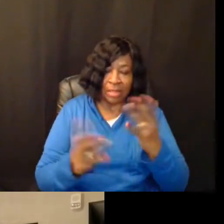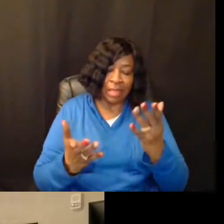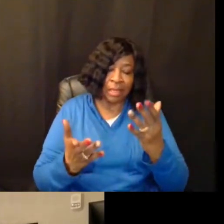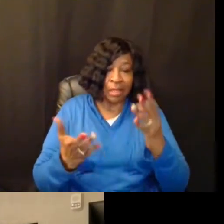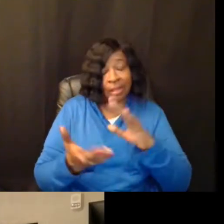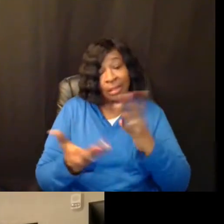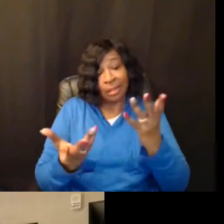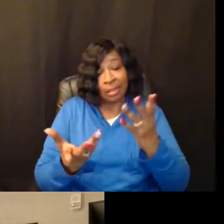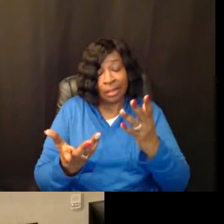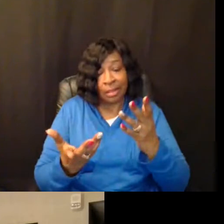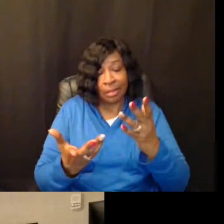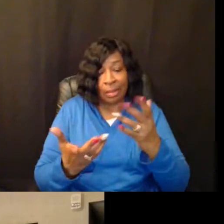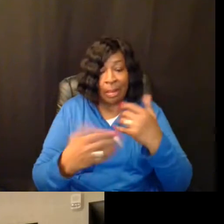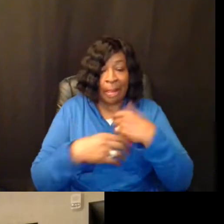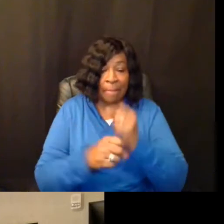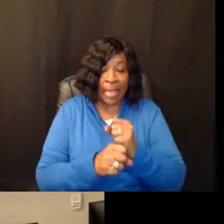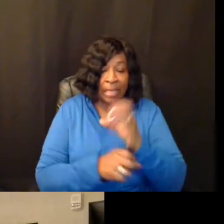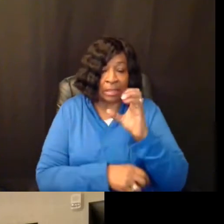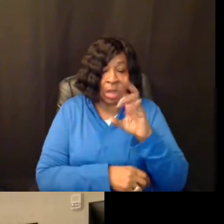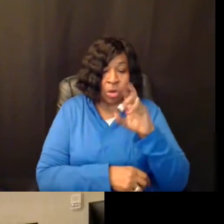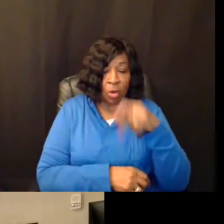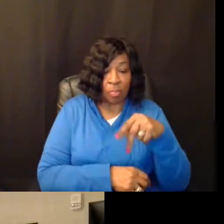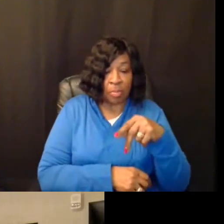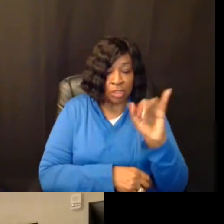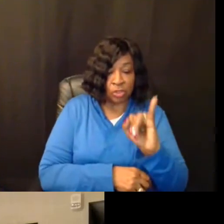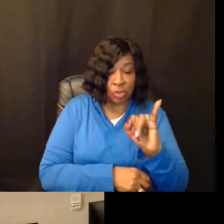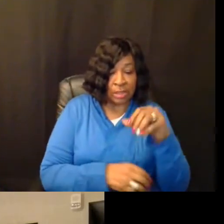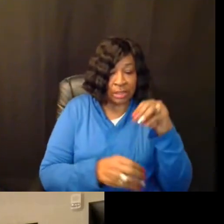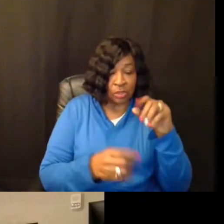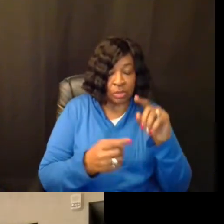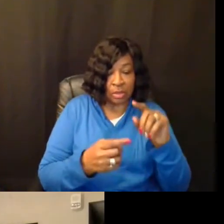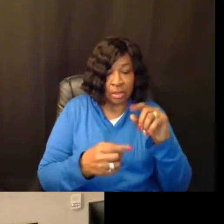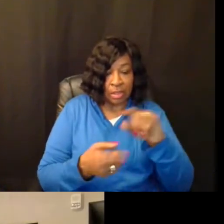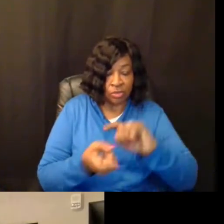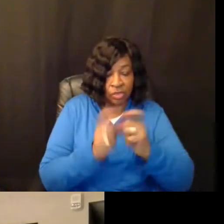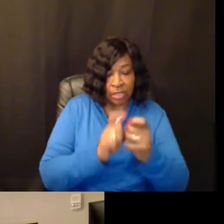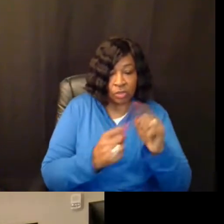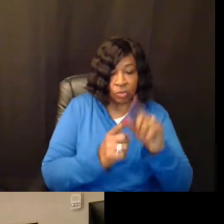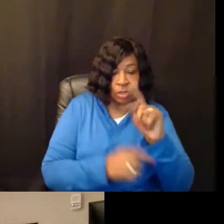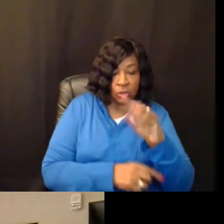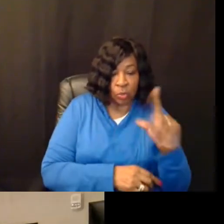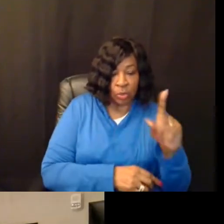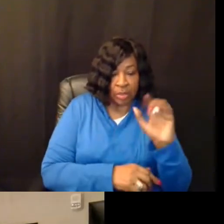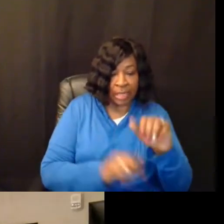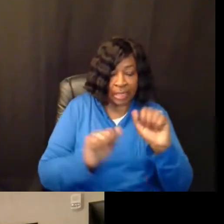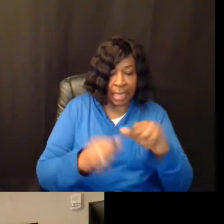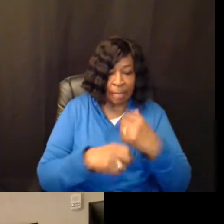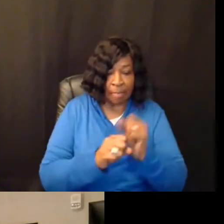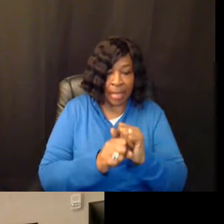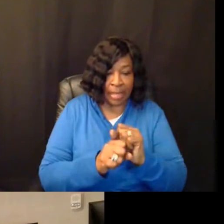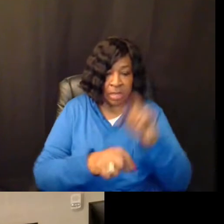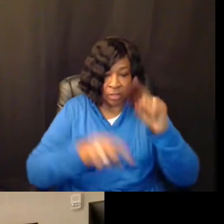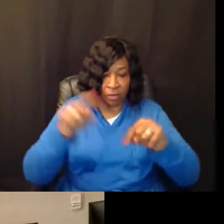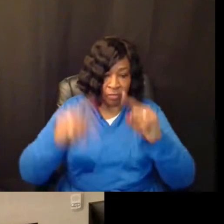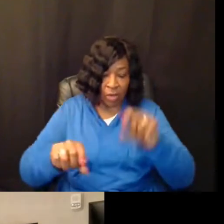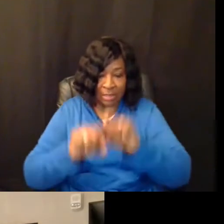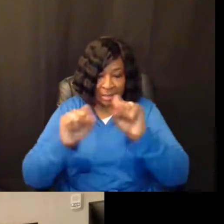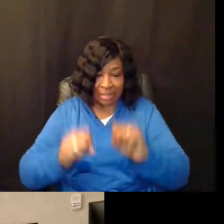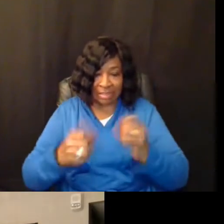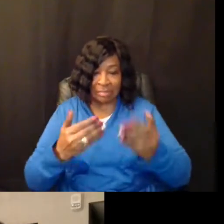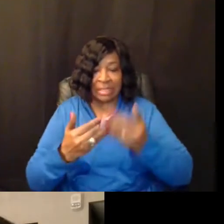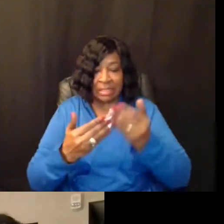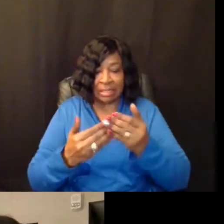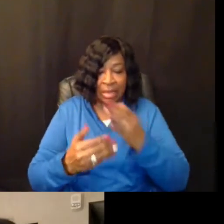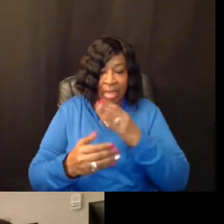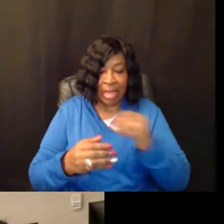essentially making crop insurance into a tool that can incentivize diverse production systems and direct market farmers and